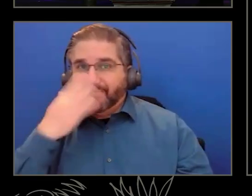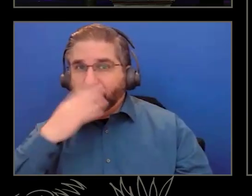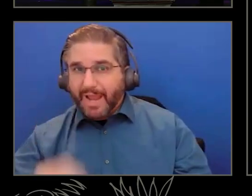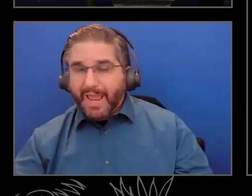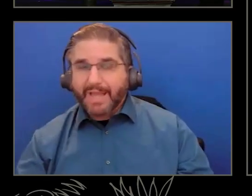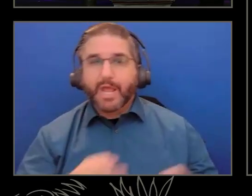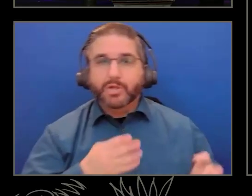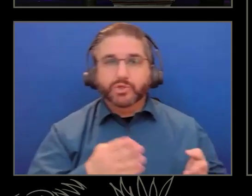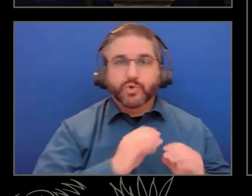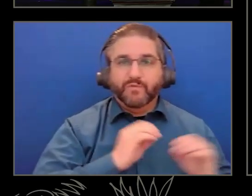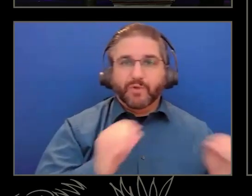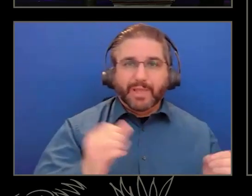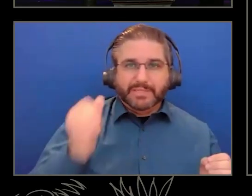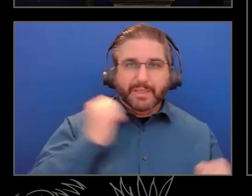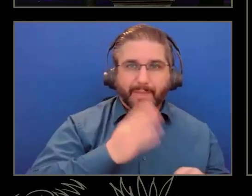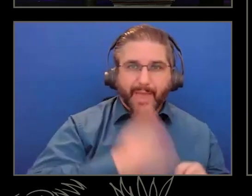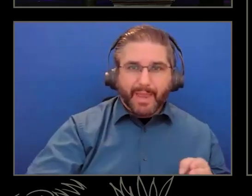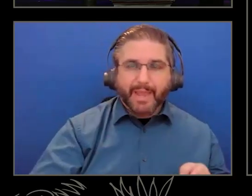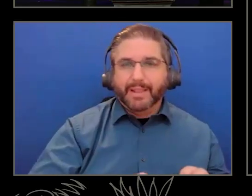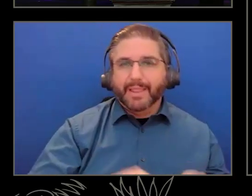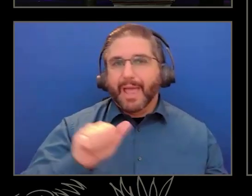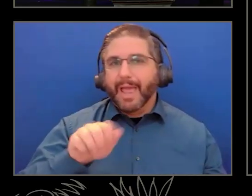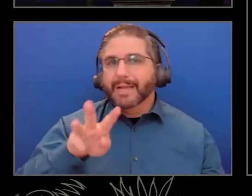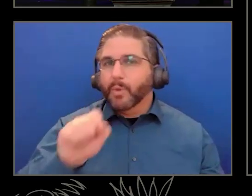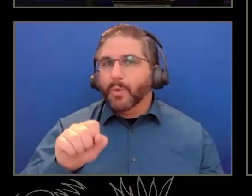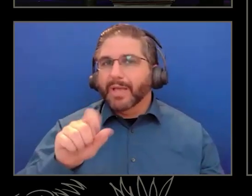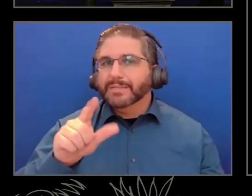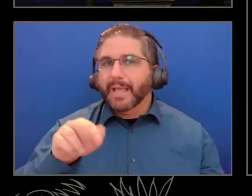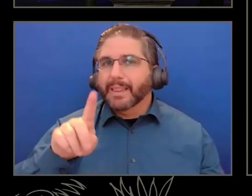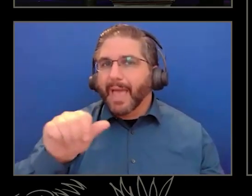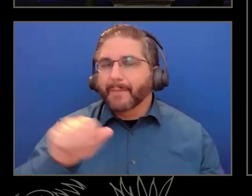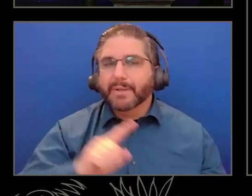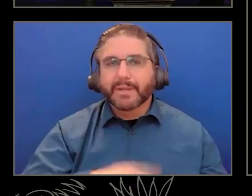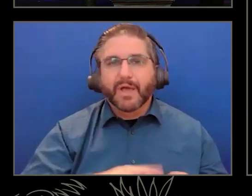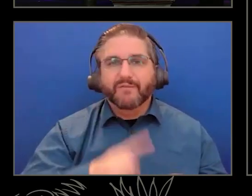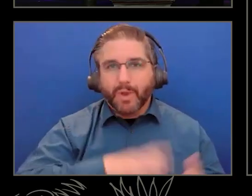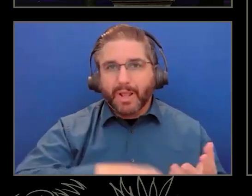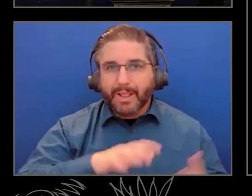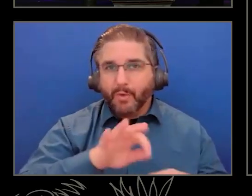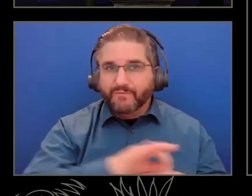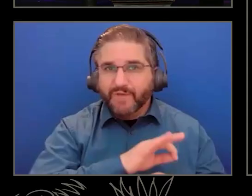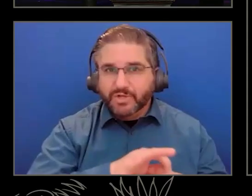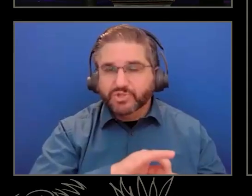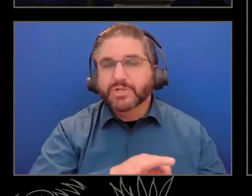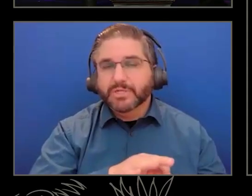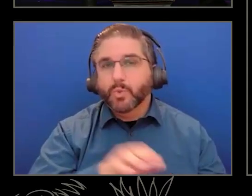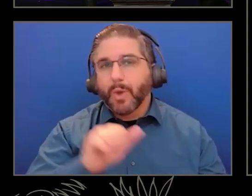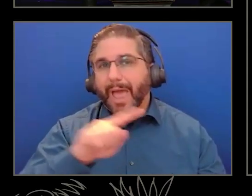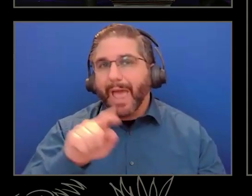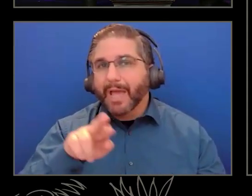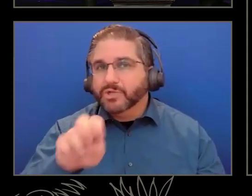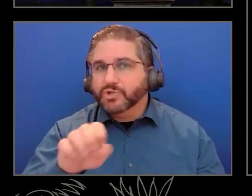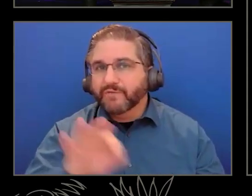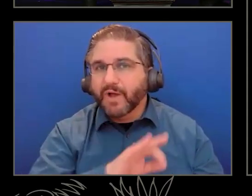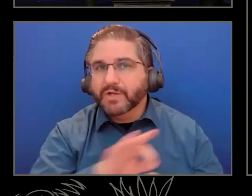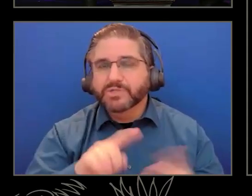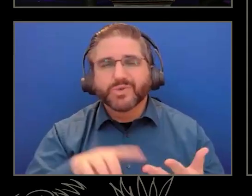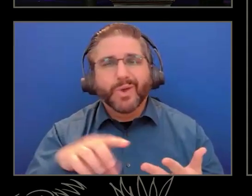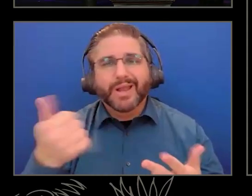serverless backend, like AWS Lambda, Google Cloud Functions, Azure Functions, or any other